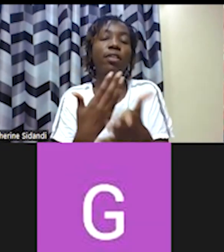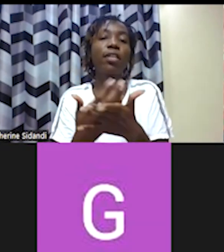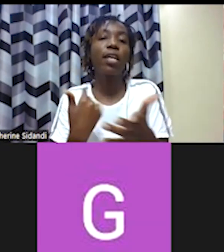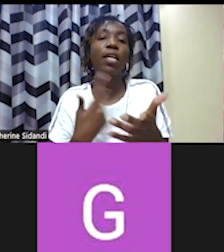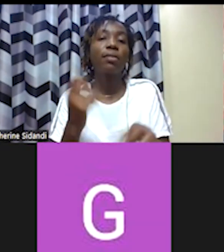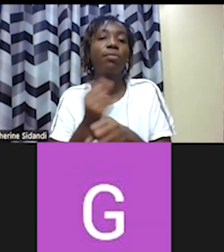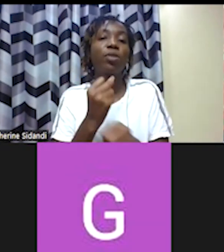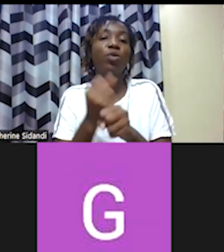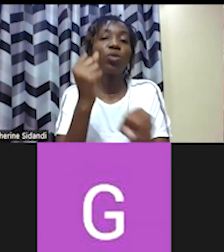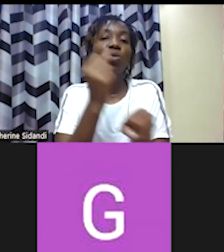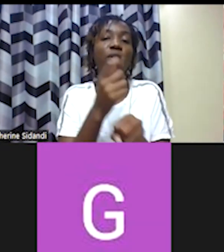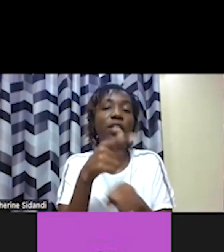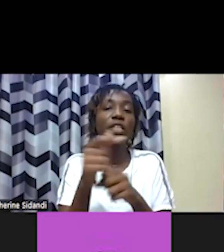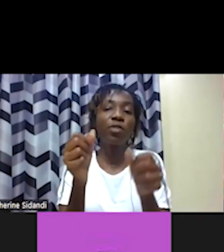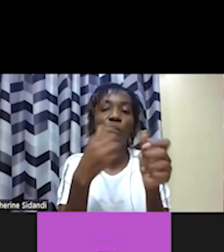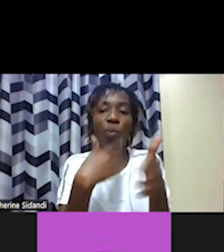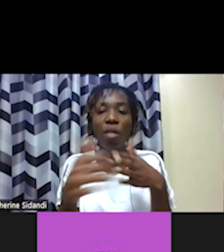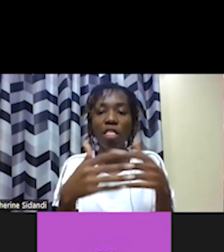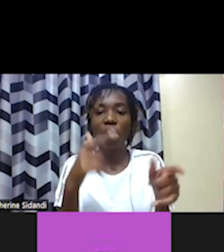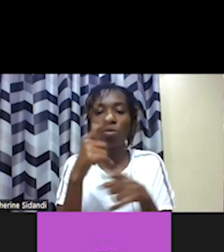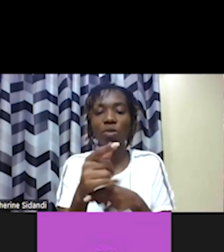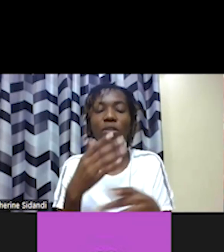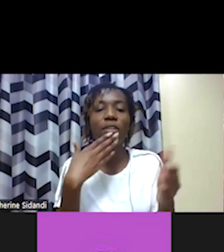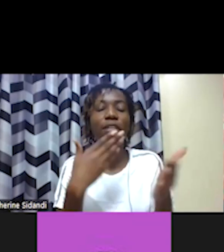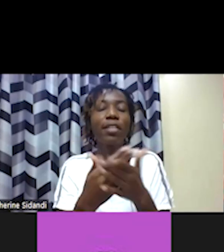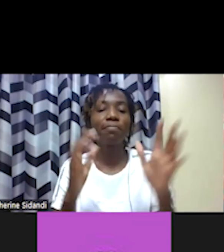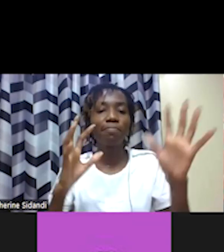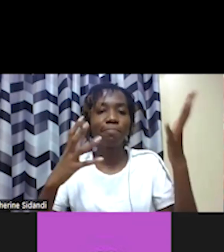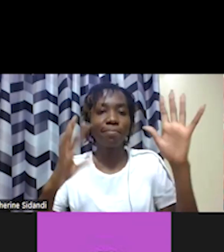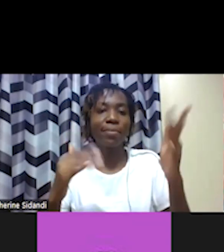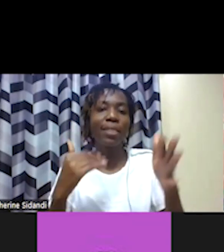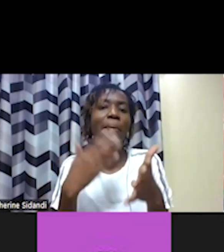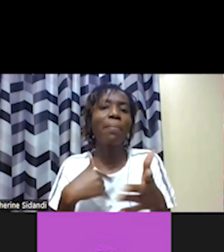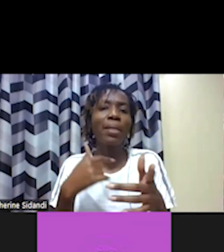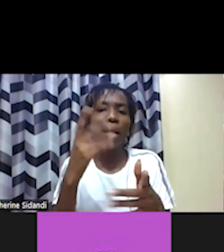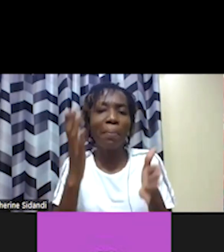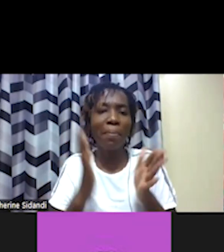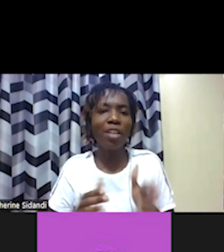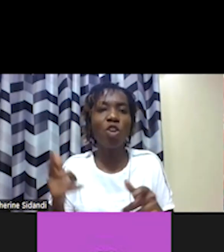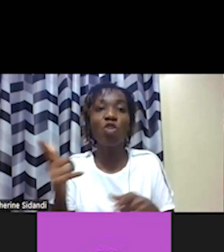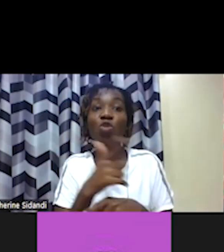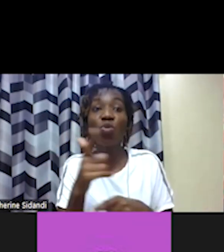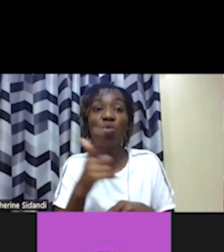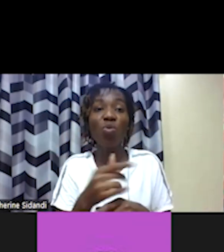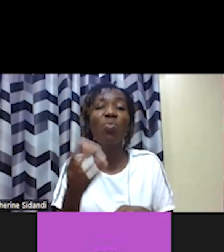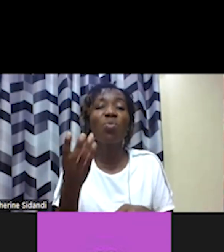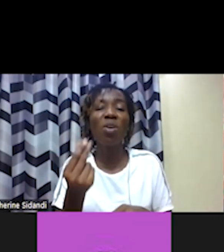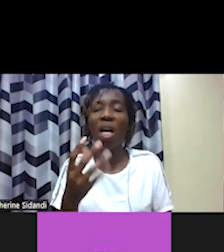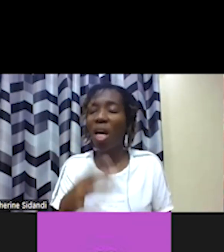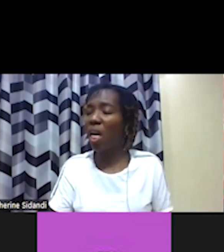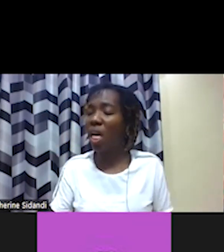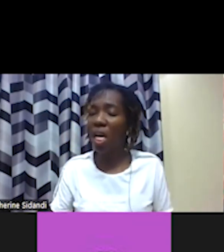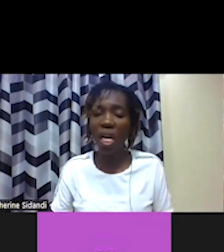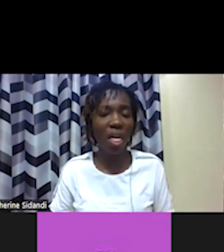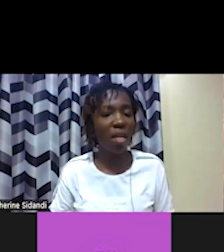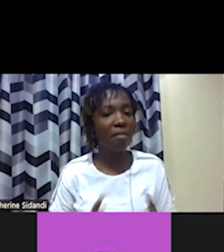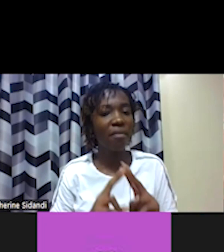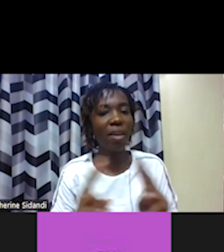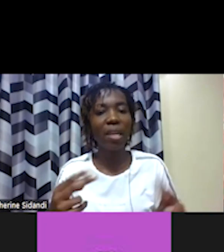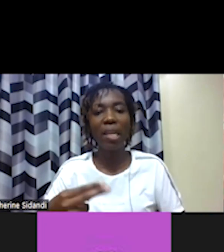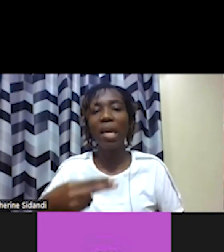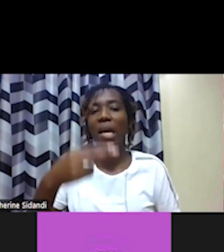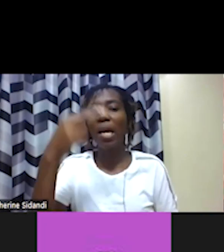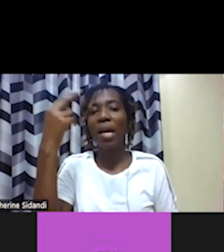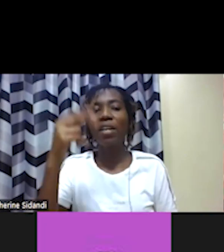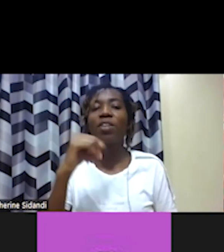do this without you guys, so we appreciate you. Asante Nisana. But I was telling somebody today, Zoom costs have gone so high. I don't know whether we